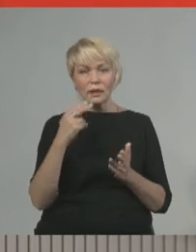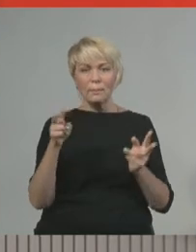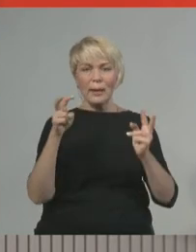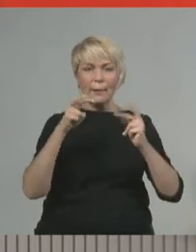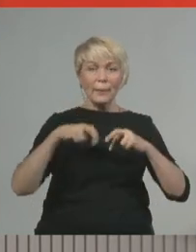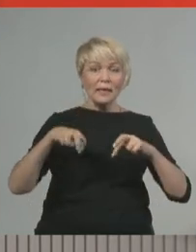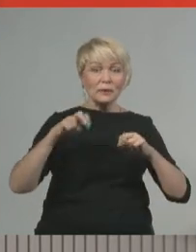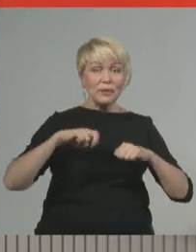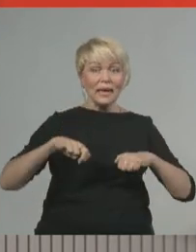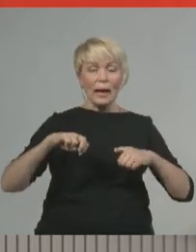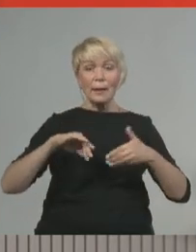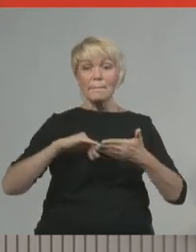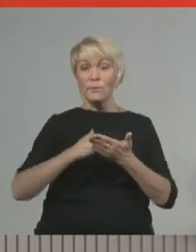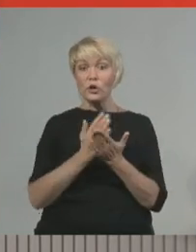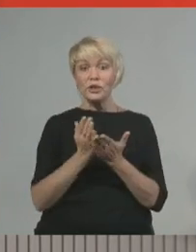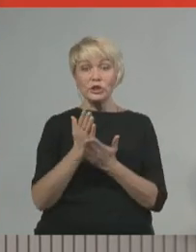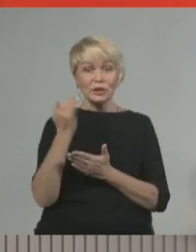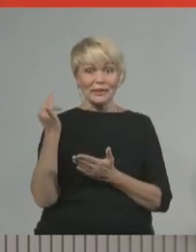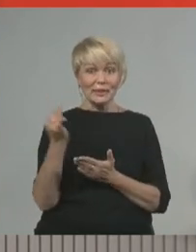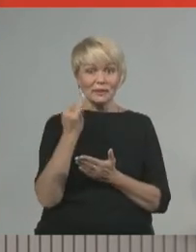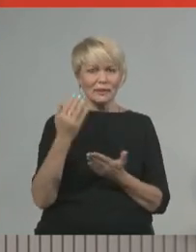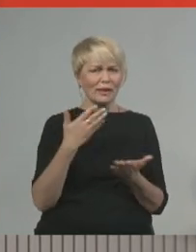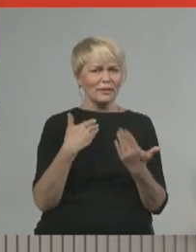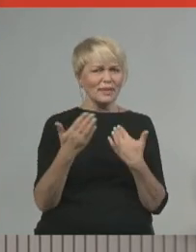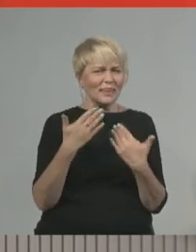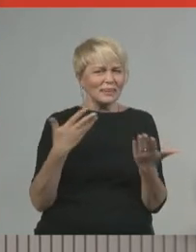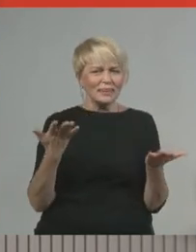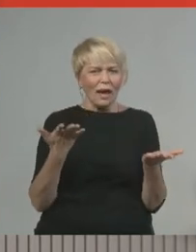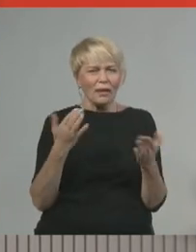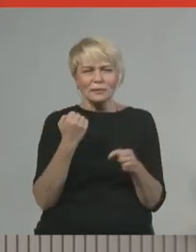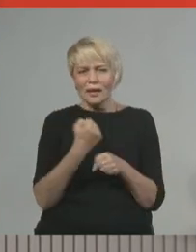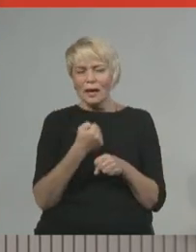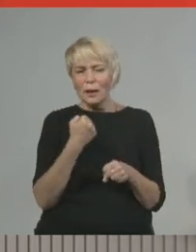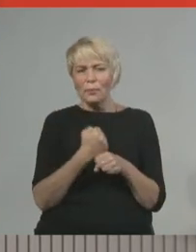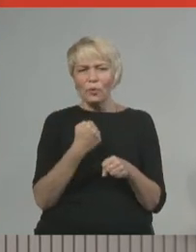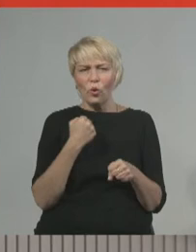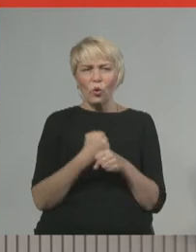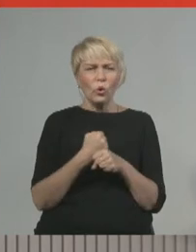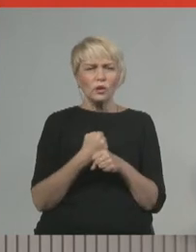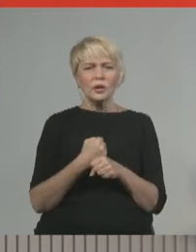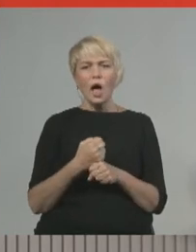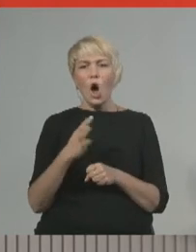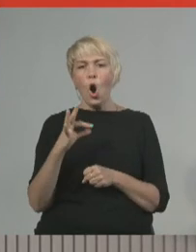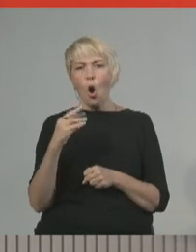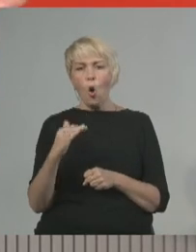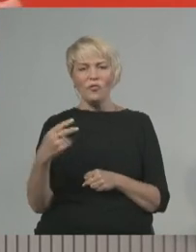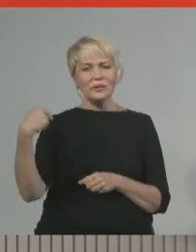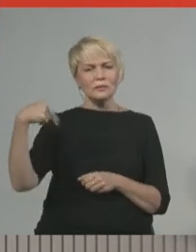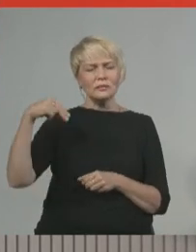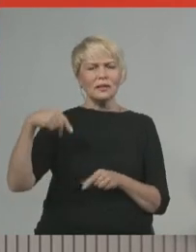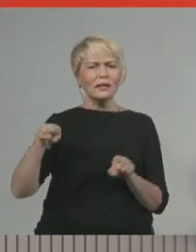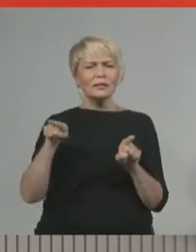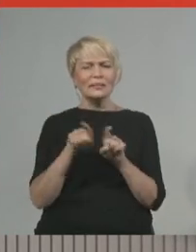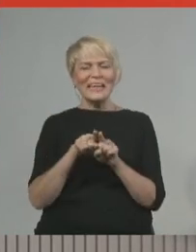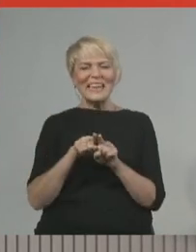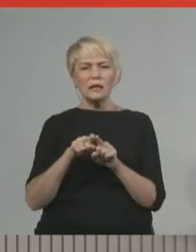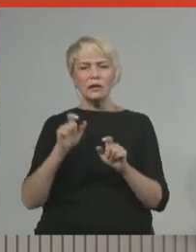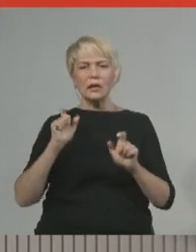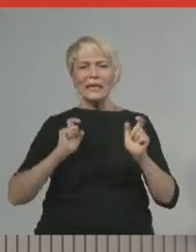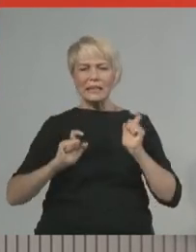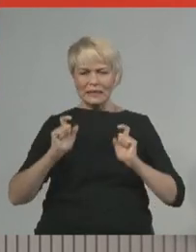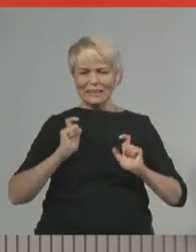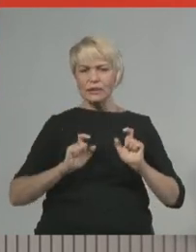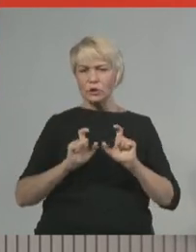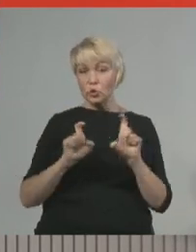secondary position and if we speak about you know some political topics it's not about the work of the office of the